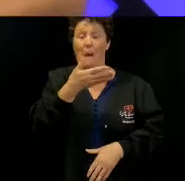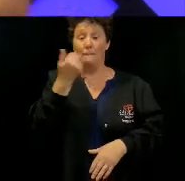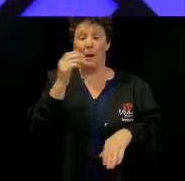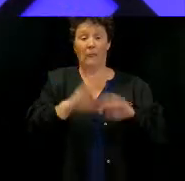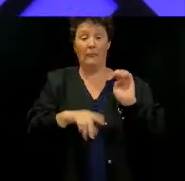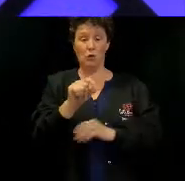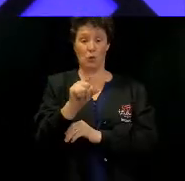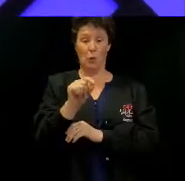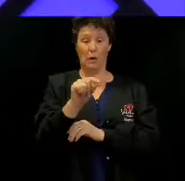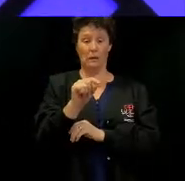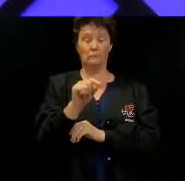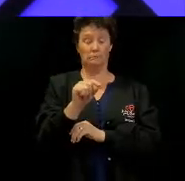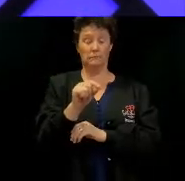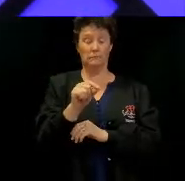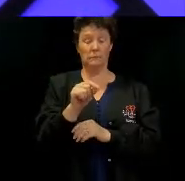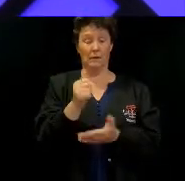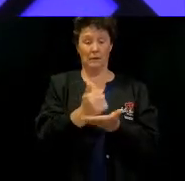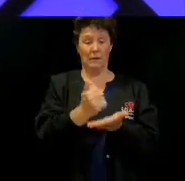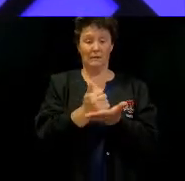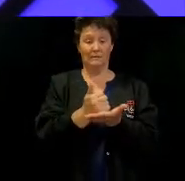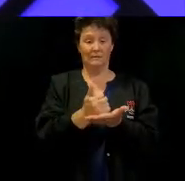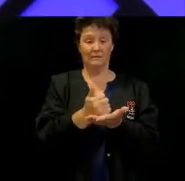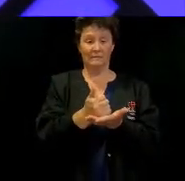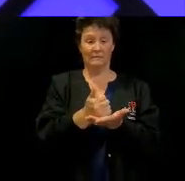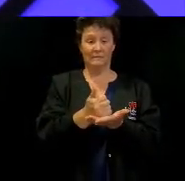So, amen. Well,